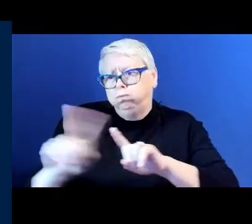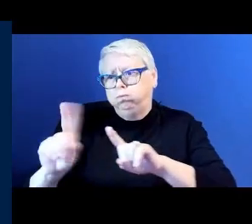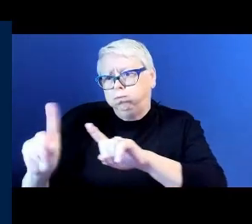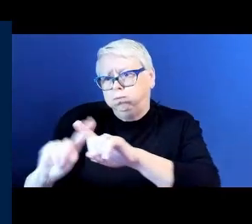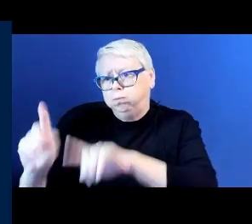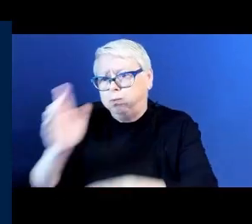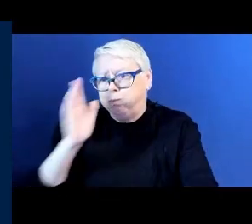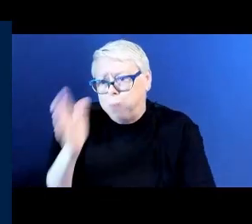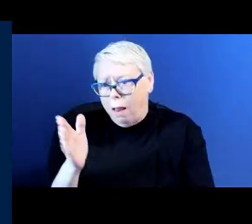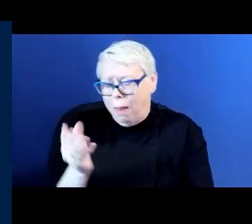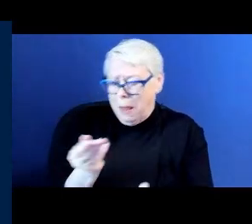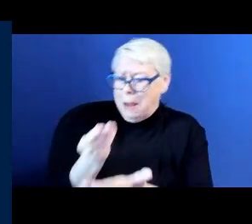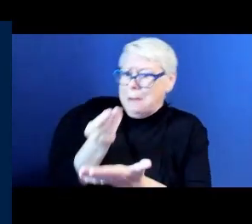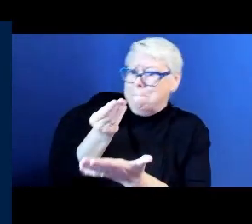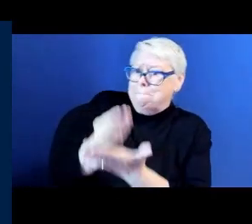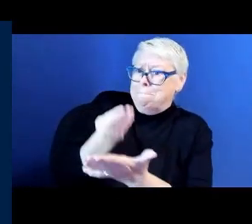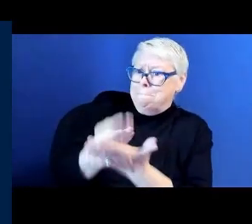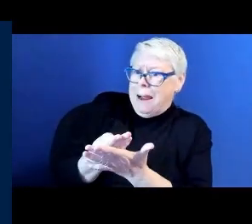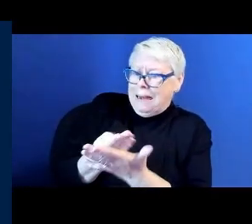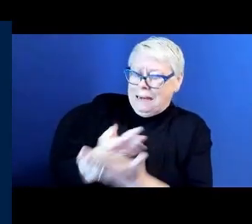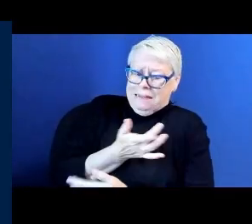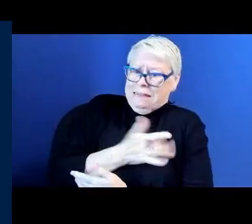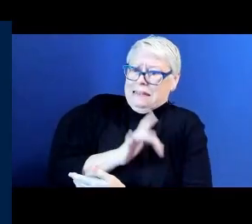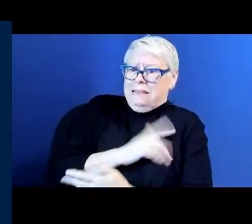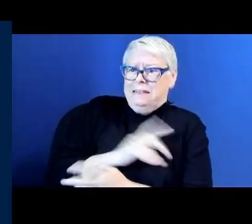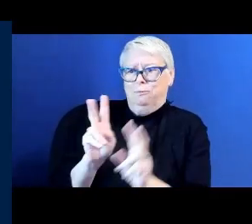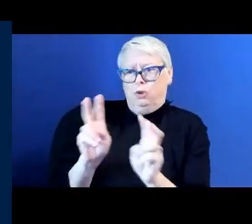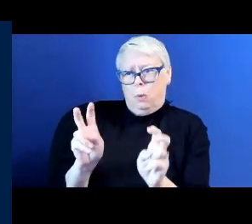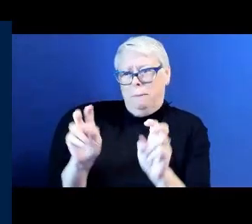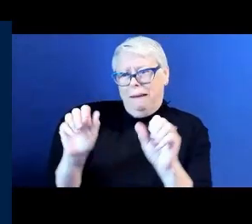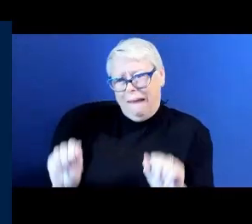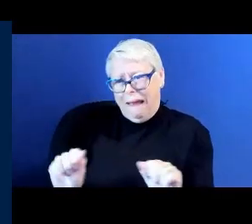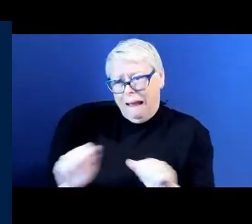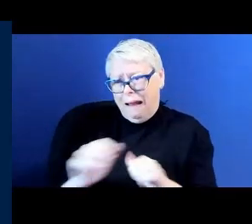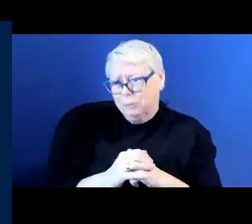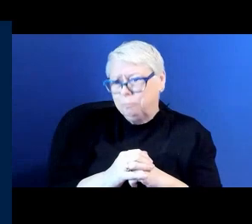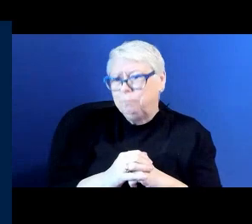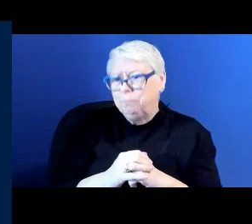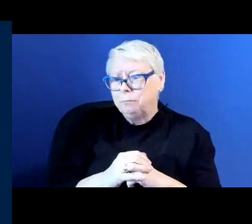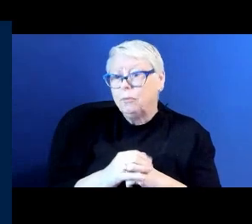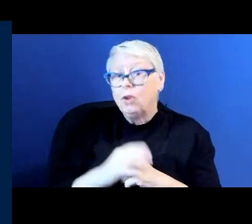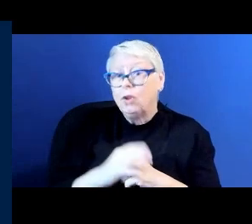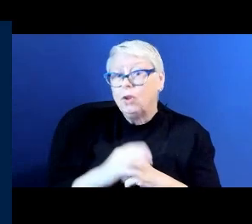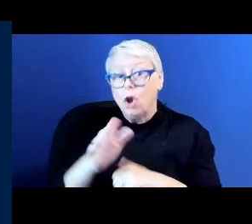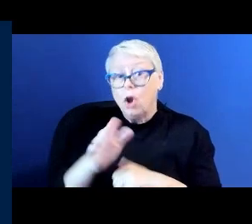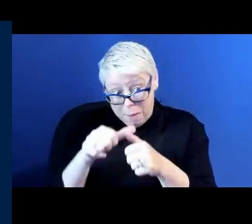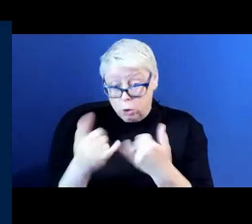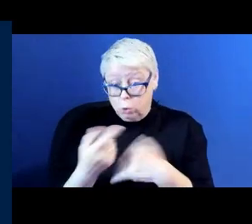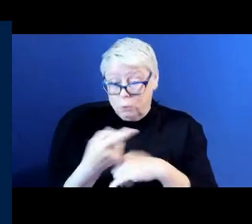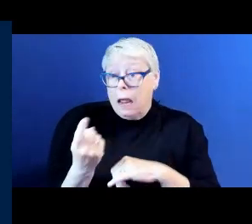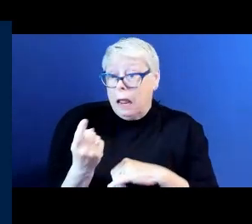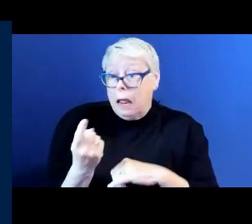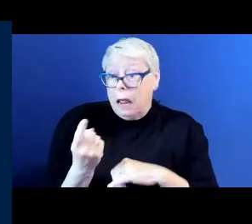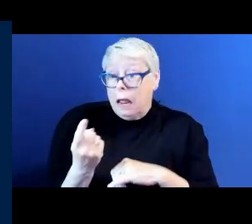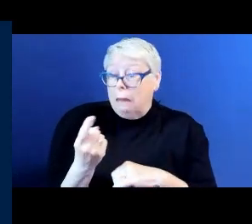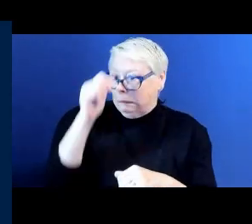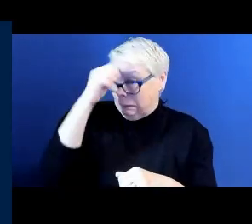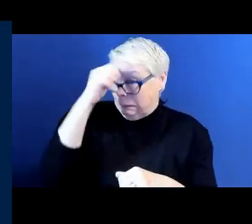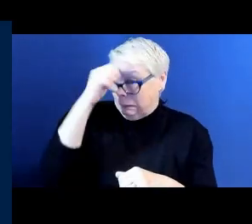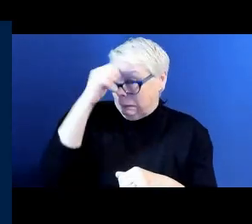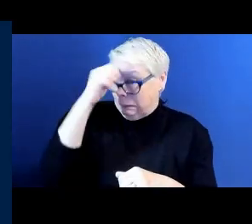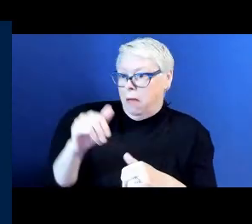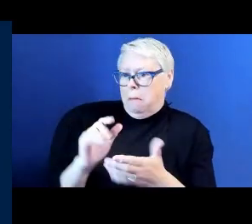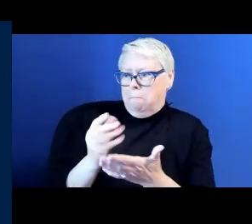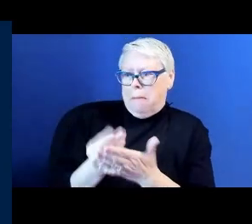Money can be a really sensitive topic. We will remember this as we work together today, and also when we work